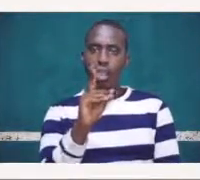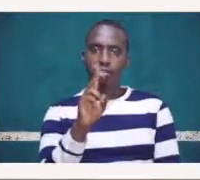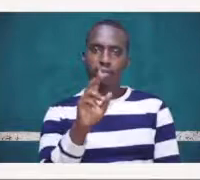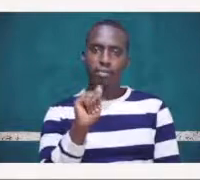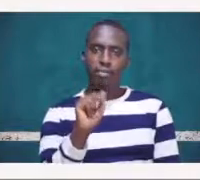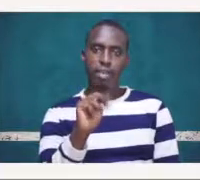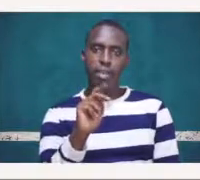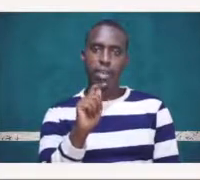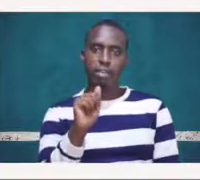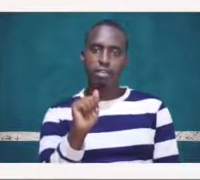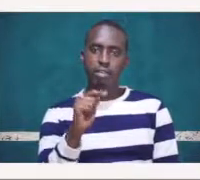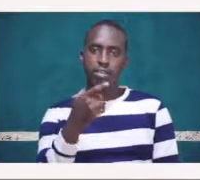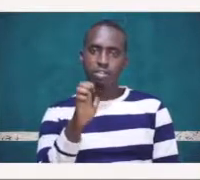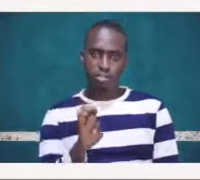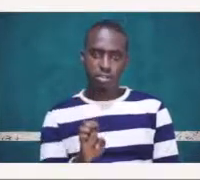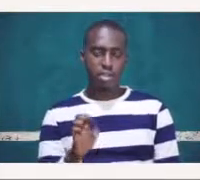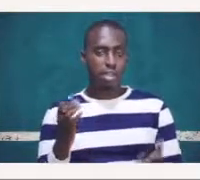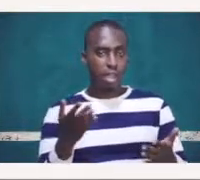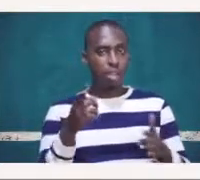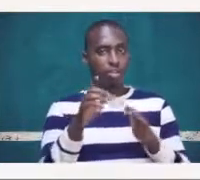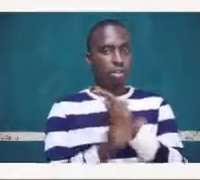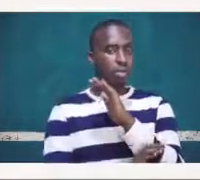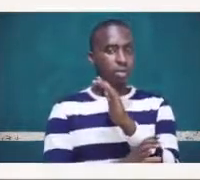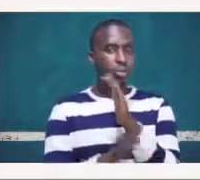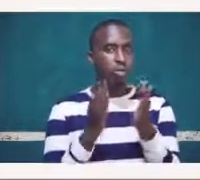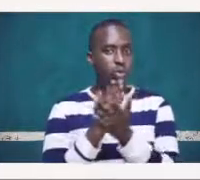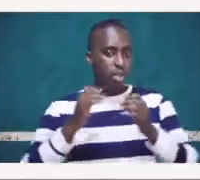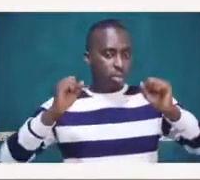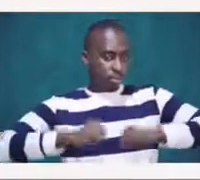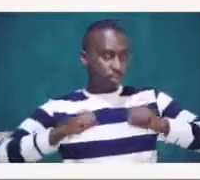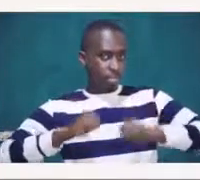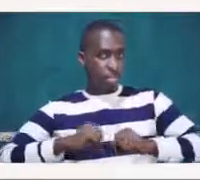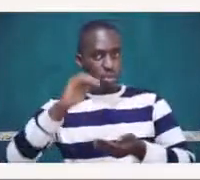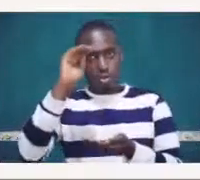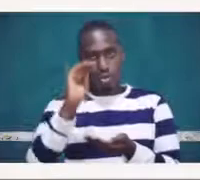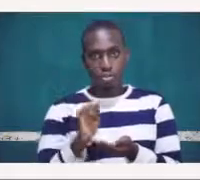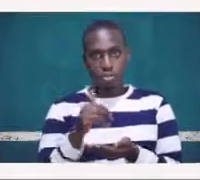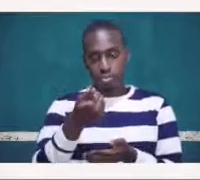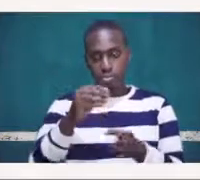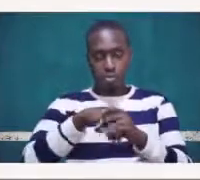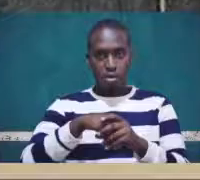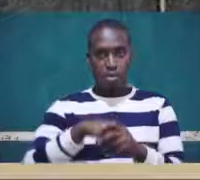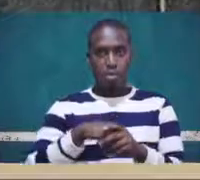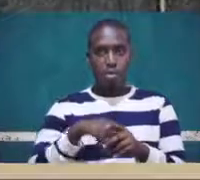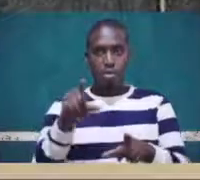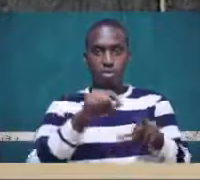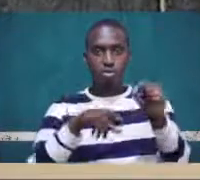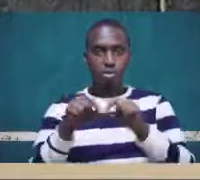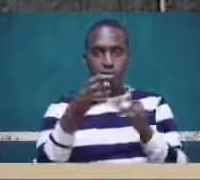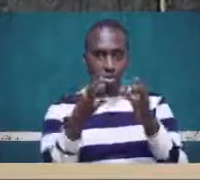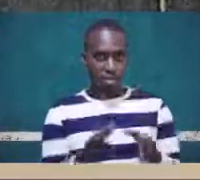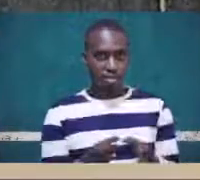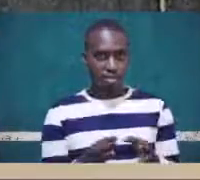area, this is the stage where member countries agree to reduce tariffs amongst themselves on selected